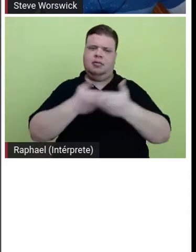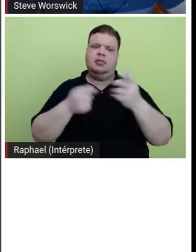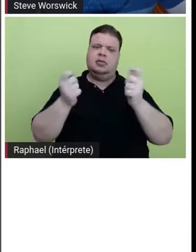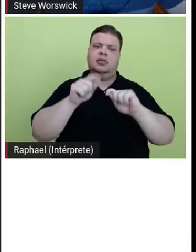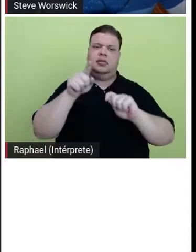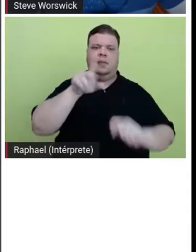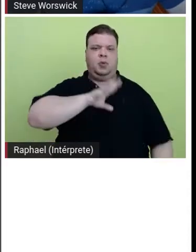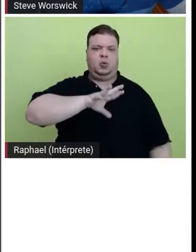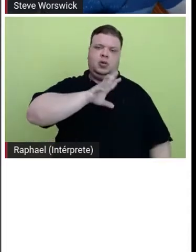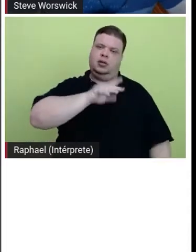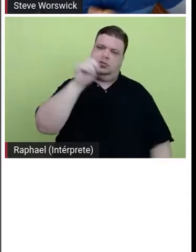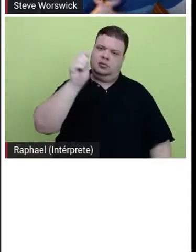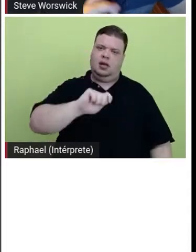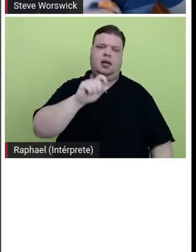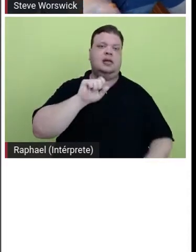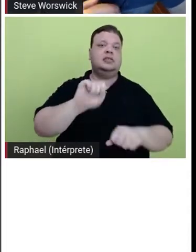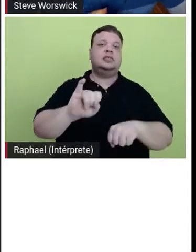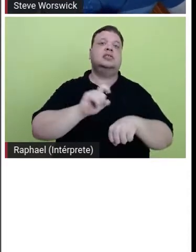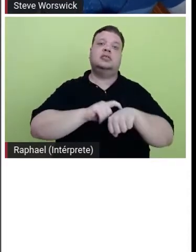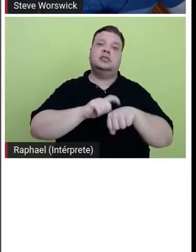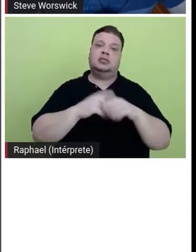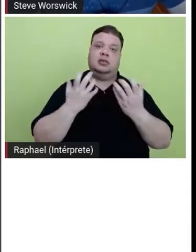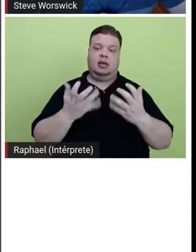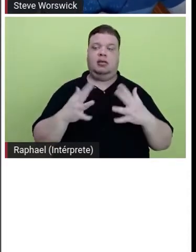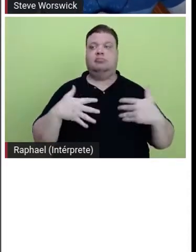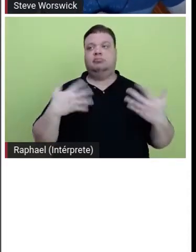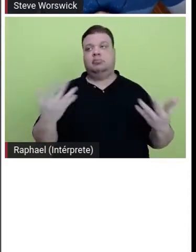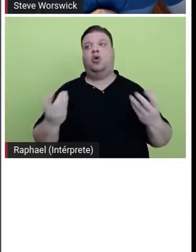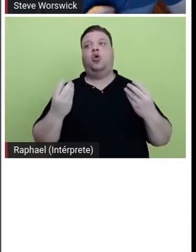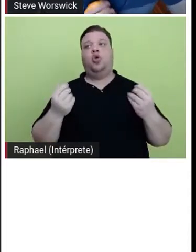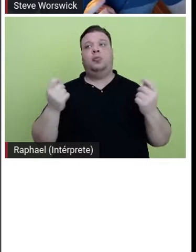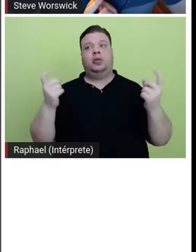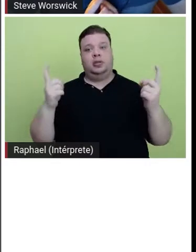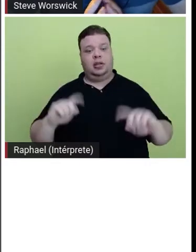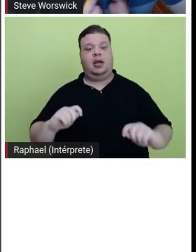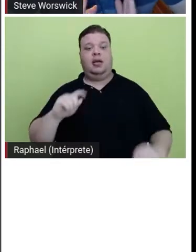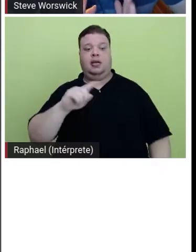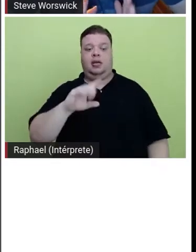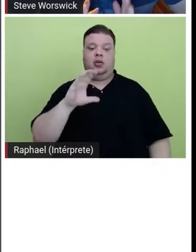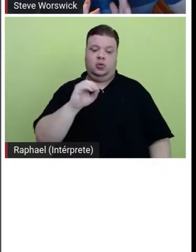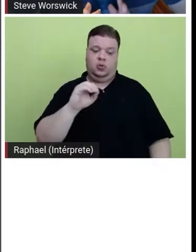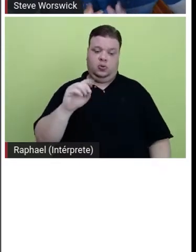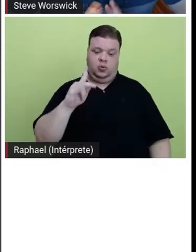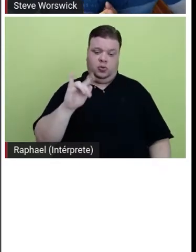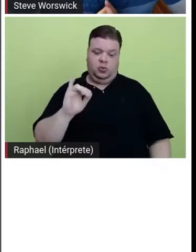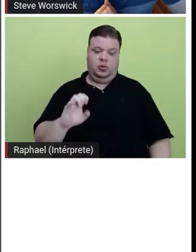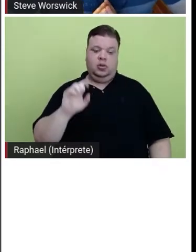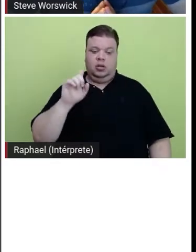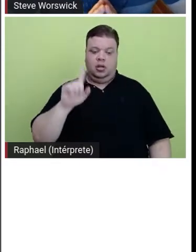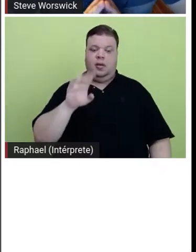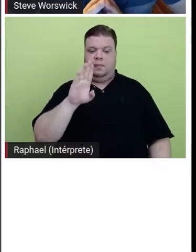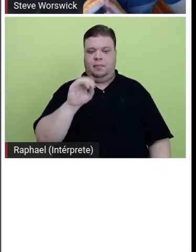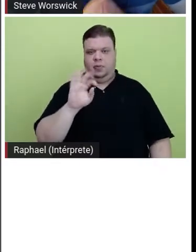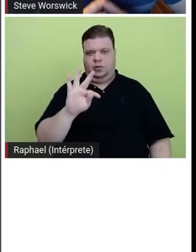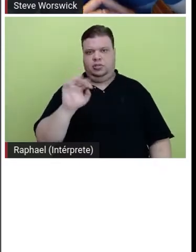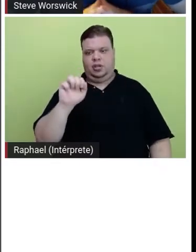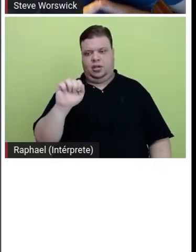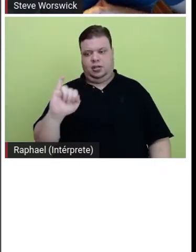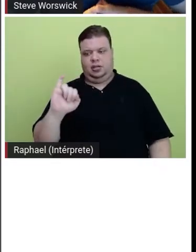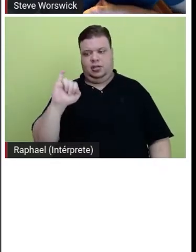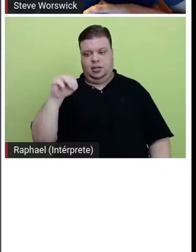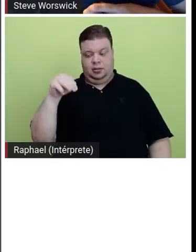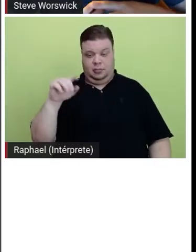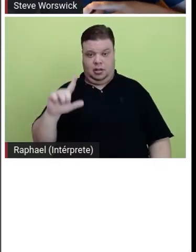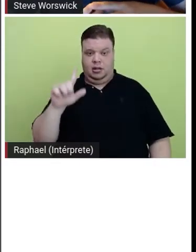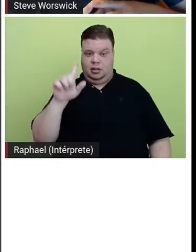just the language I chose to create the bot in. There's plenty of other options out there, but for me, when I was